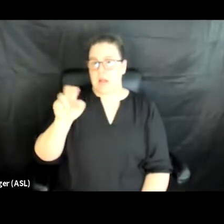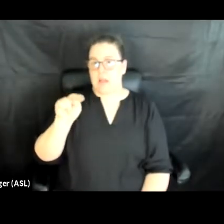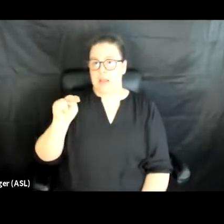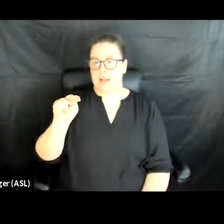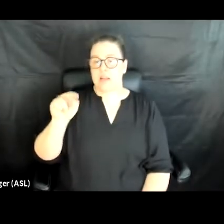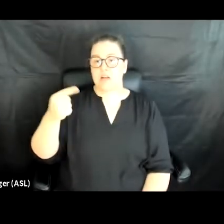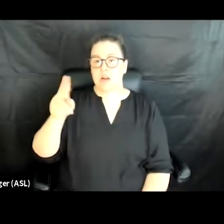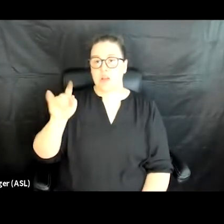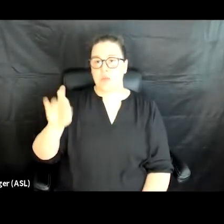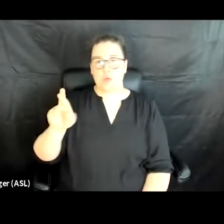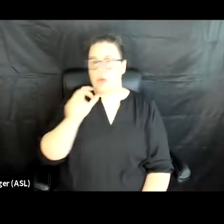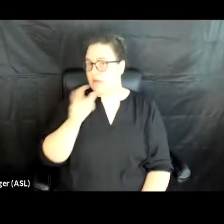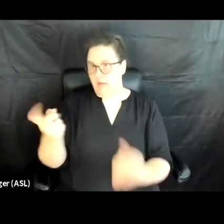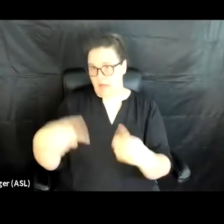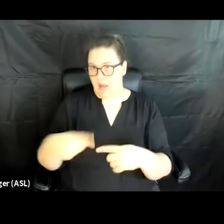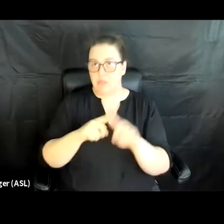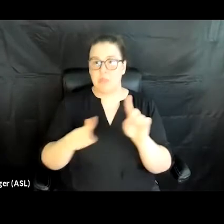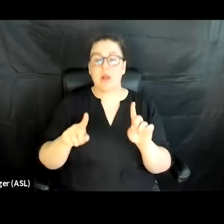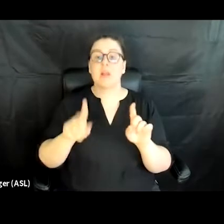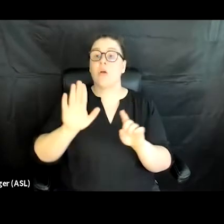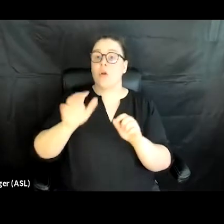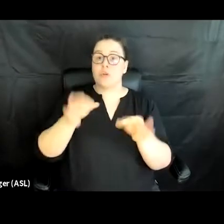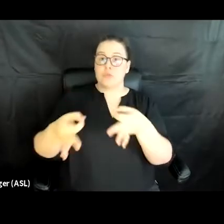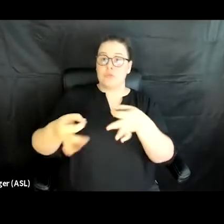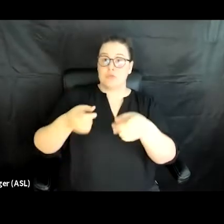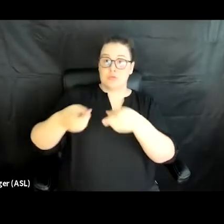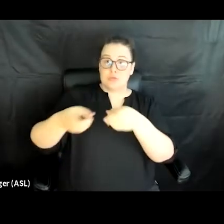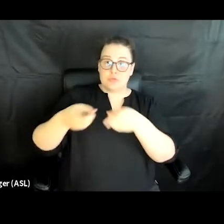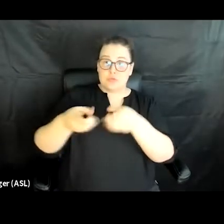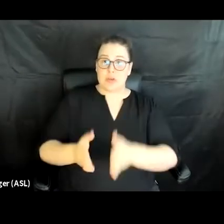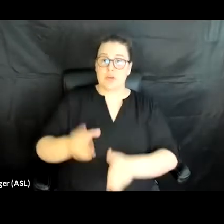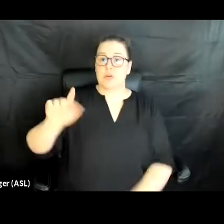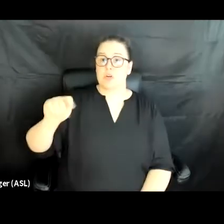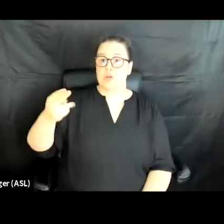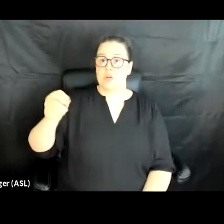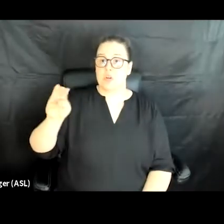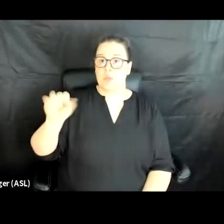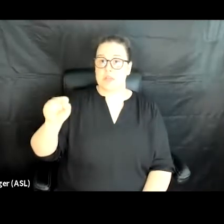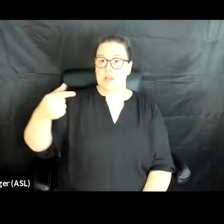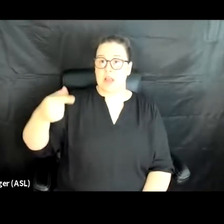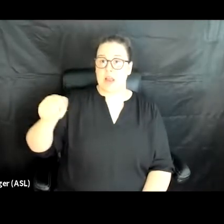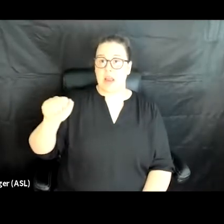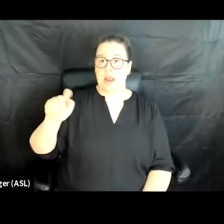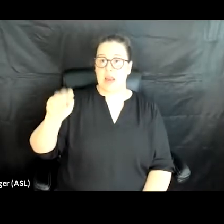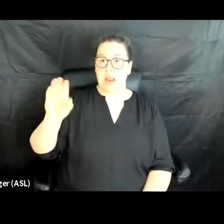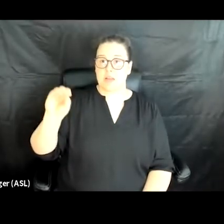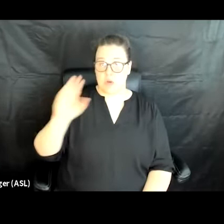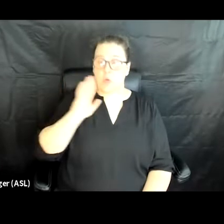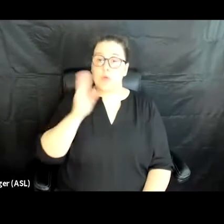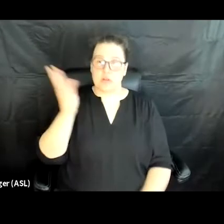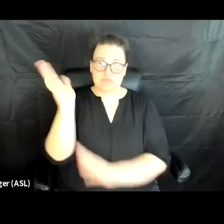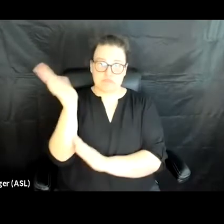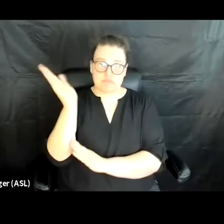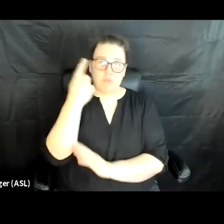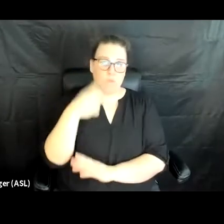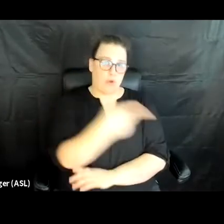her legislative director, Thomas Gatto, has agreed to step in for her and can speak to the particulars of the legislation that the Assemblywoman